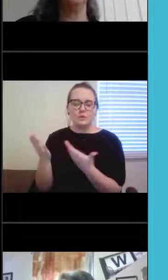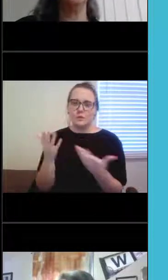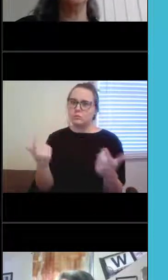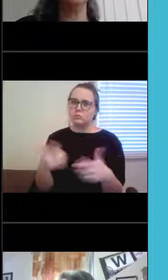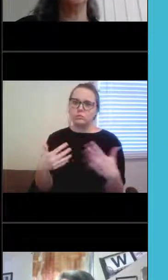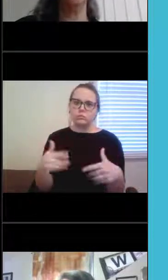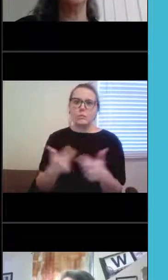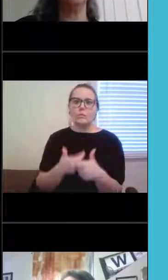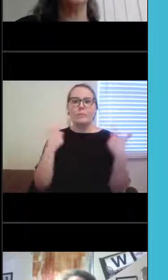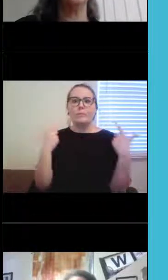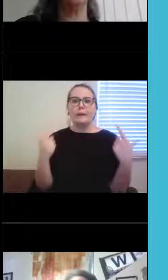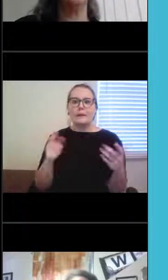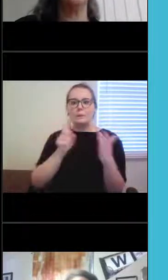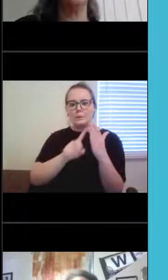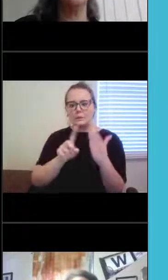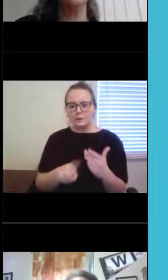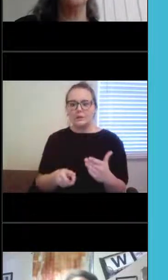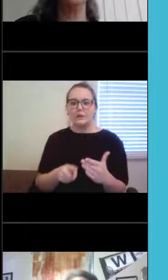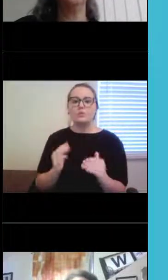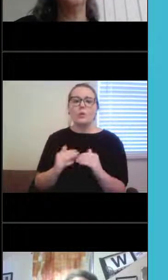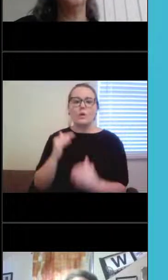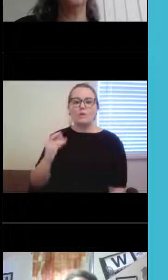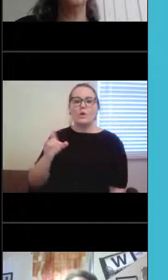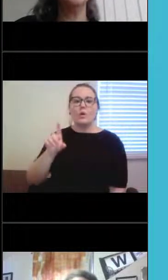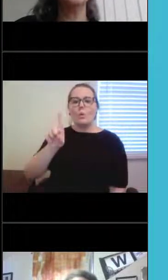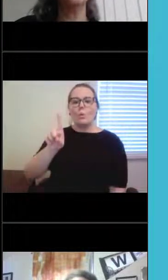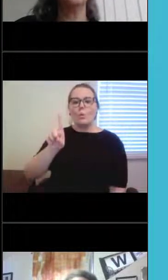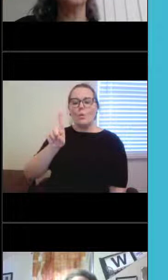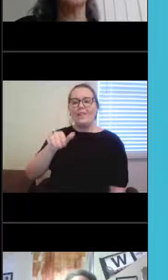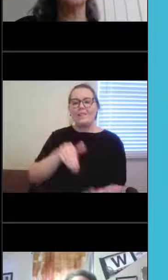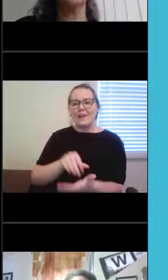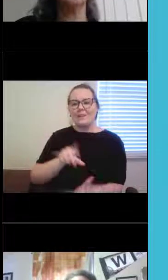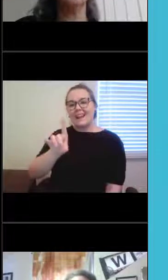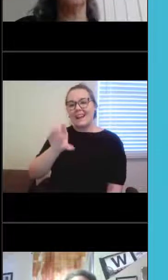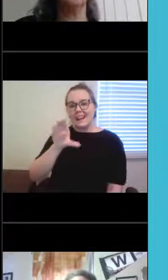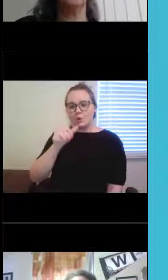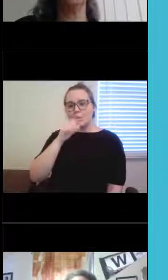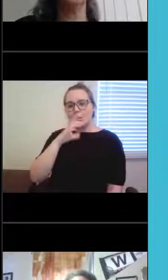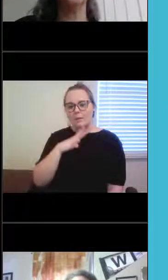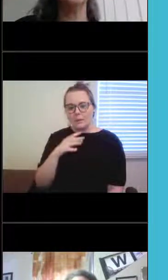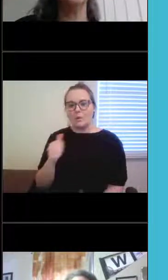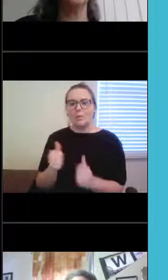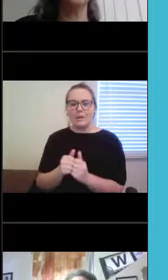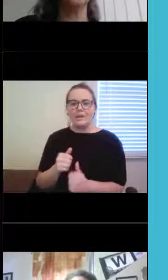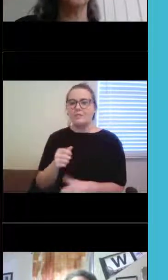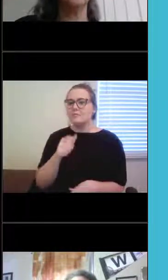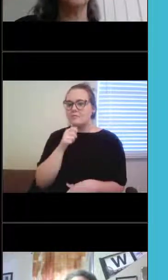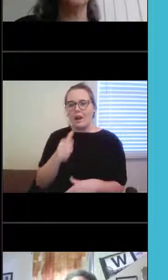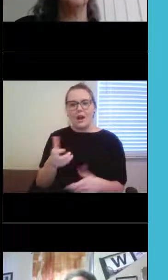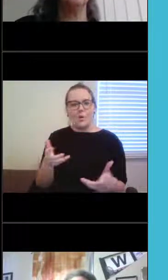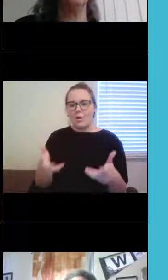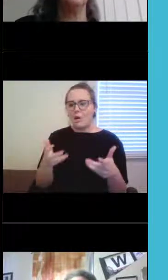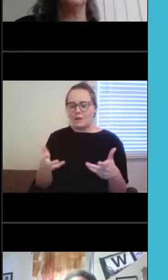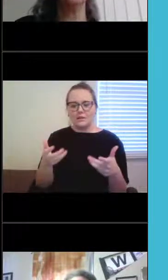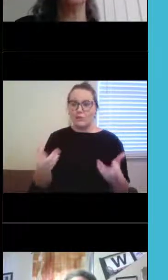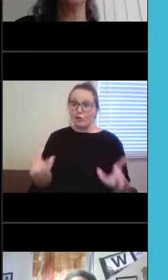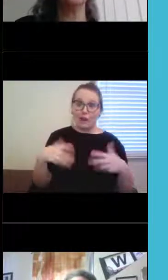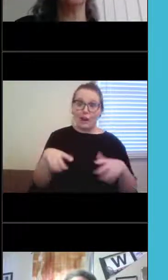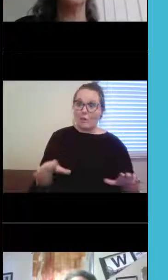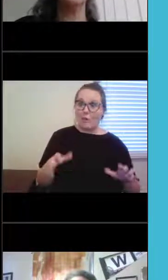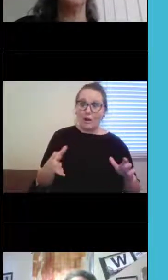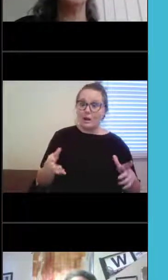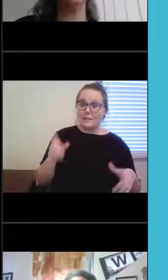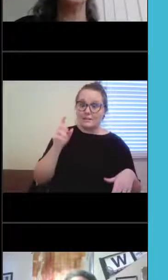study, and as you can see, there were over 1,800 women with unwanted sexual experiences at age 14 or older that they had